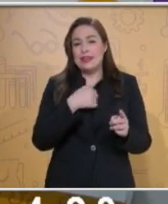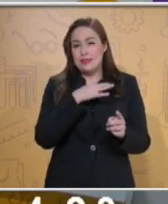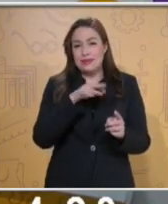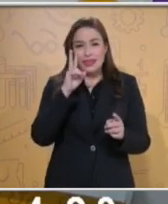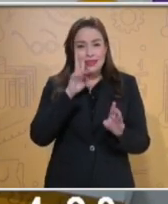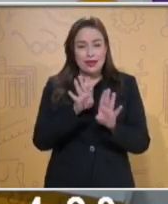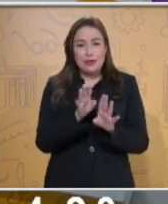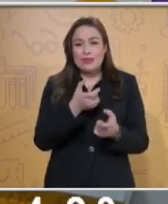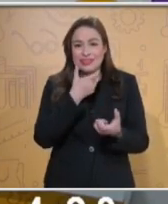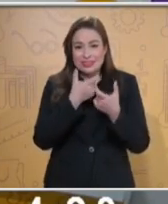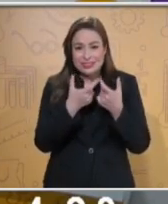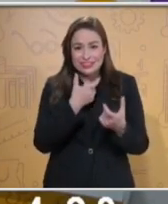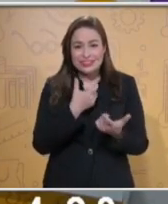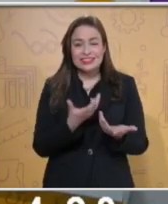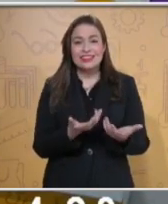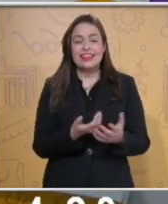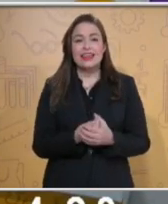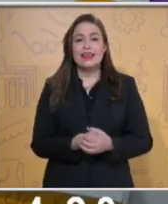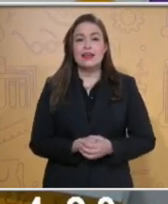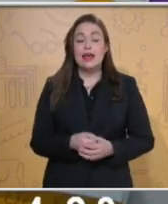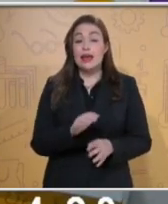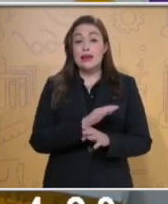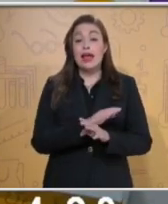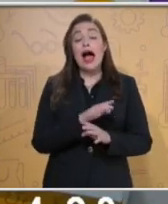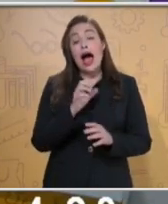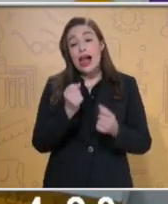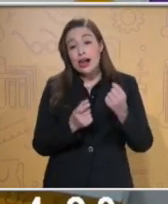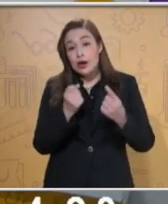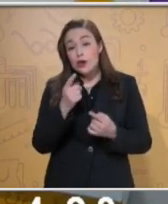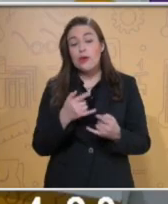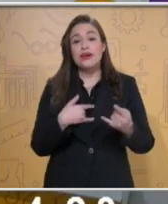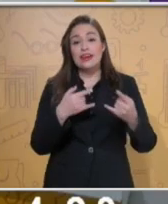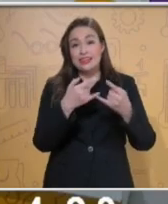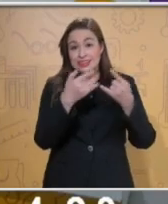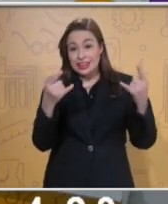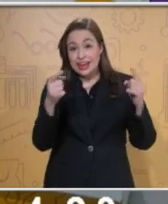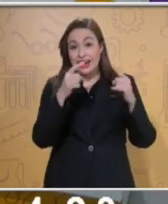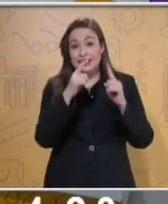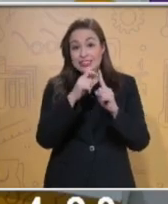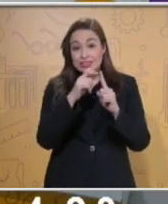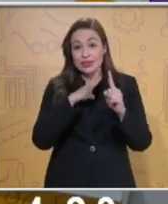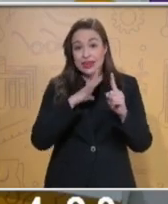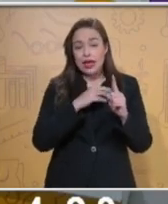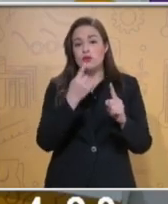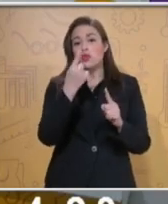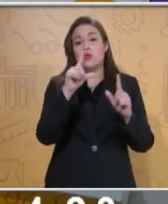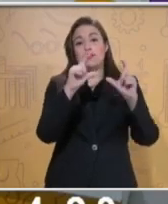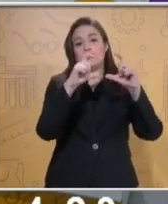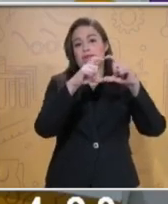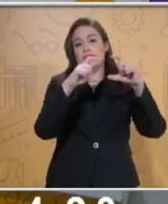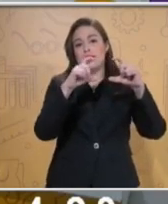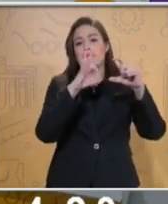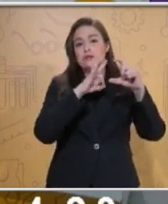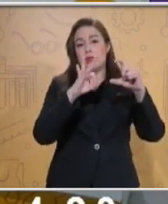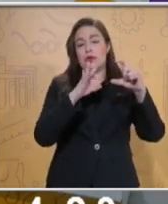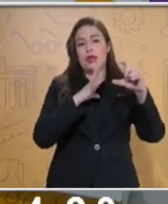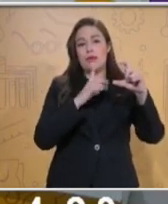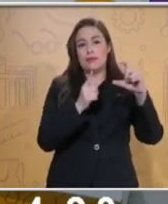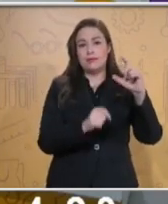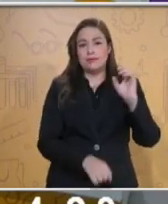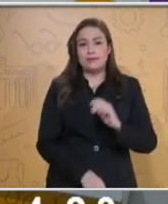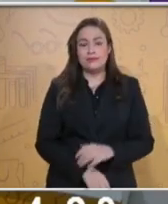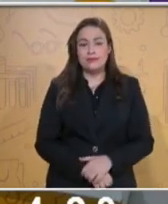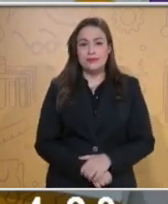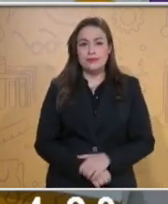little comic strips with only one panel, and we're going to find a little story with just one frame.